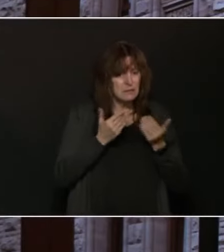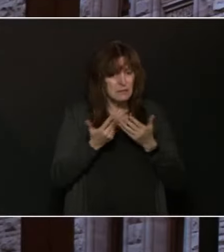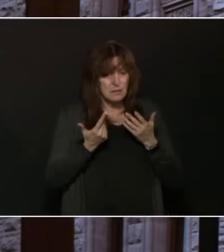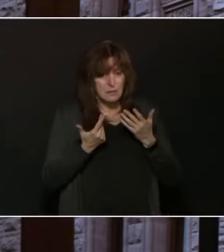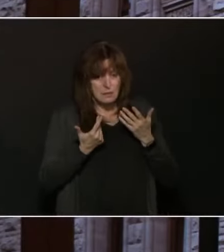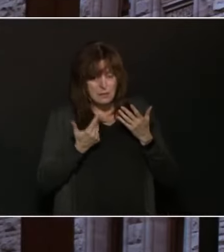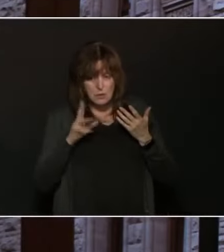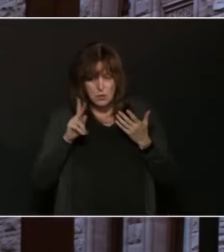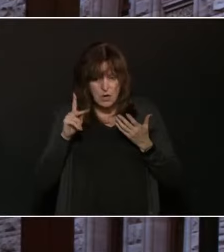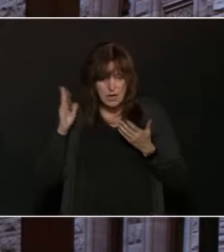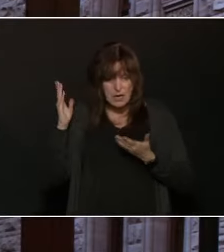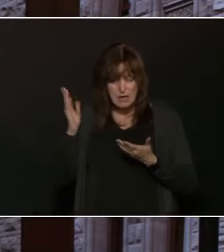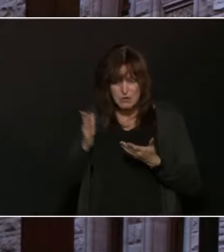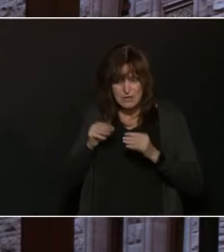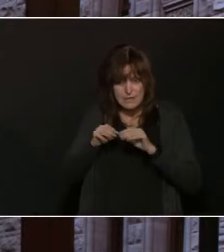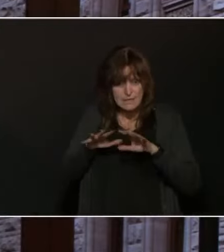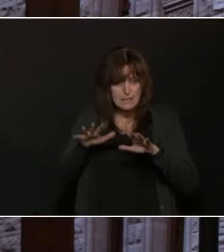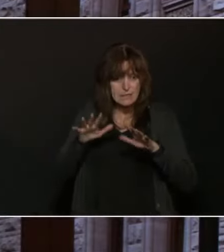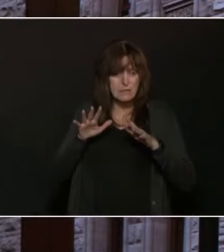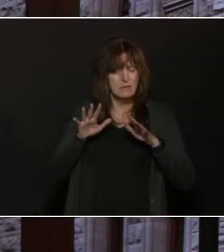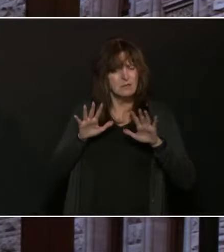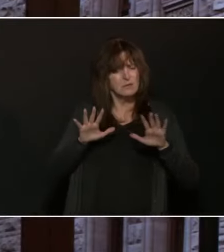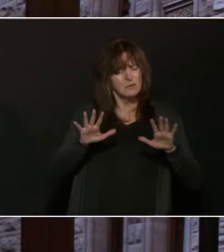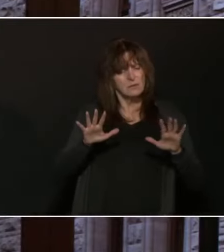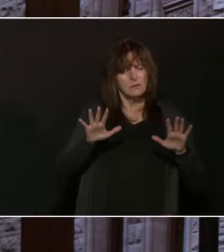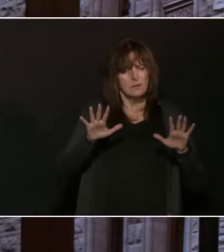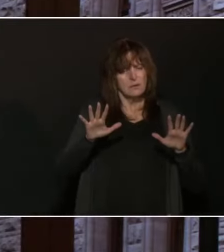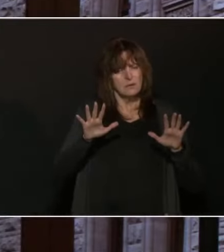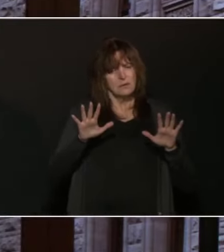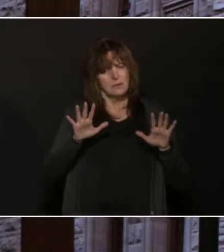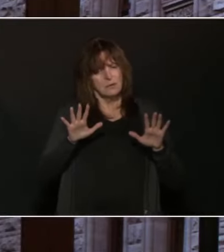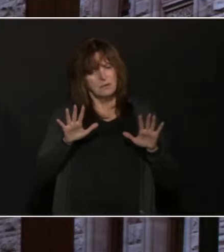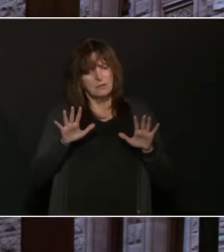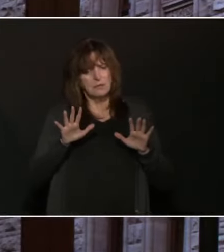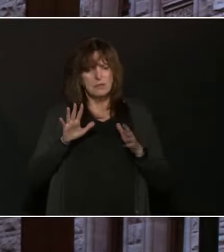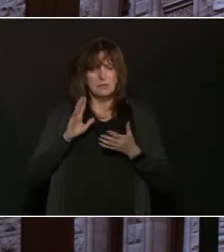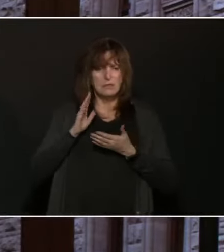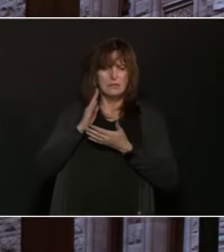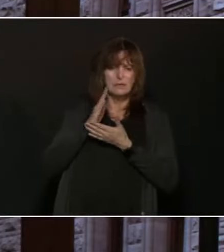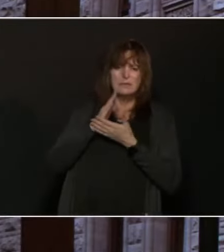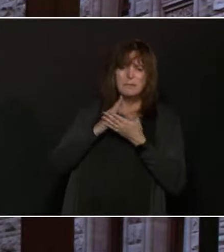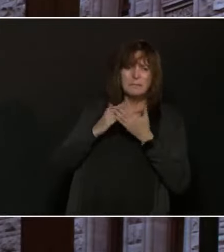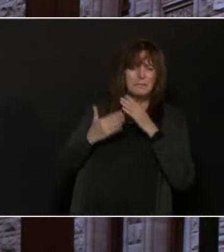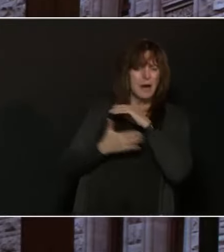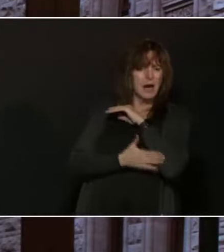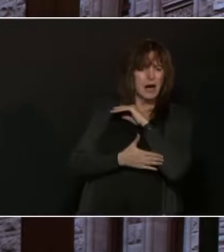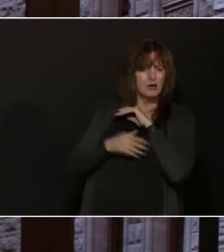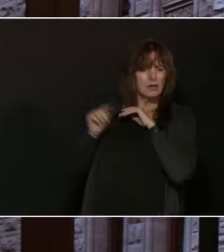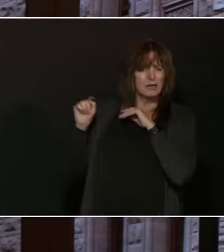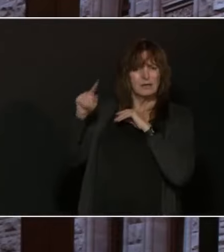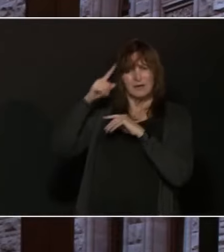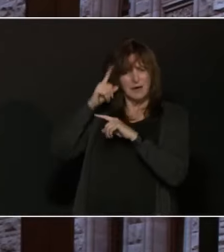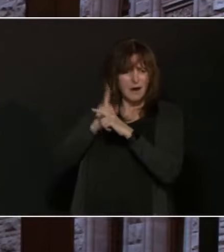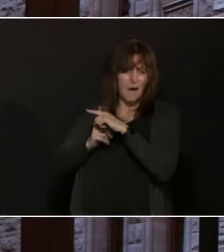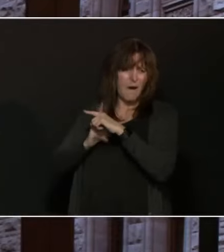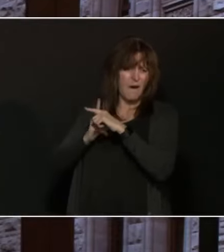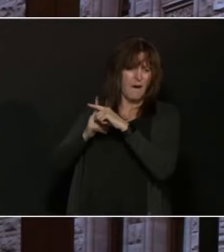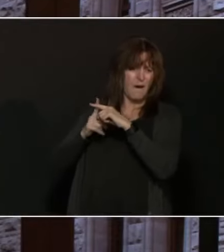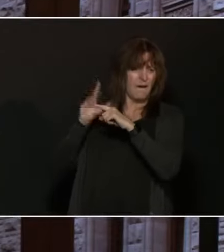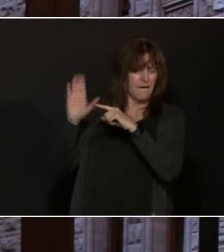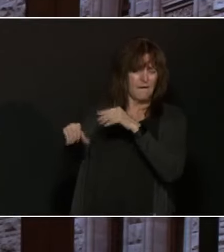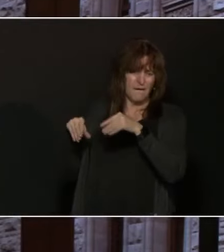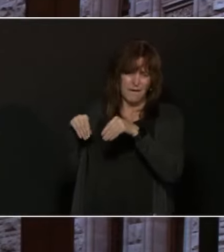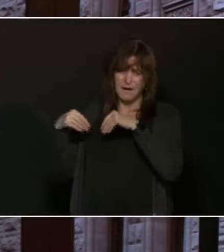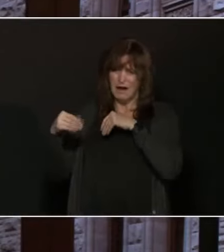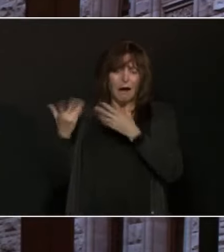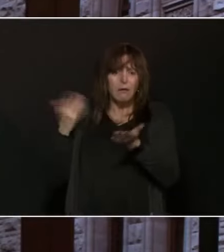seen the countries where they have come down and they said, aha, we're off to the races. And before you know it, and it goes right up exponentially. And we don't want to